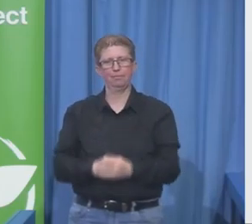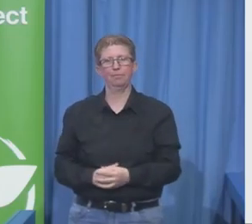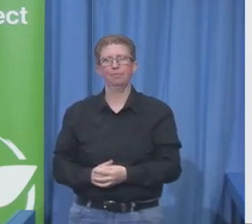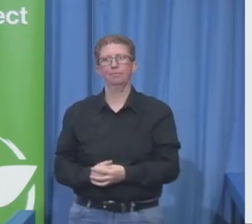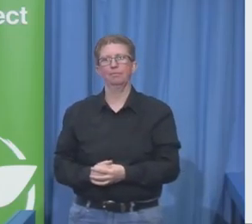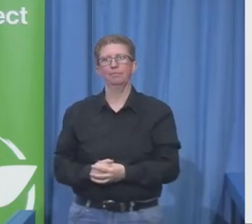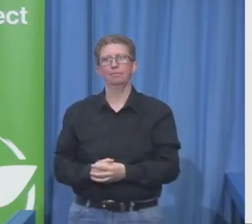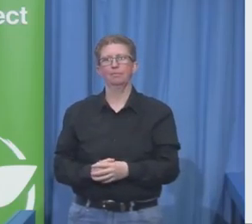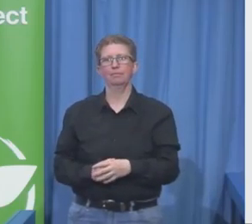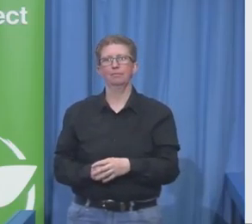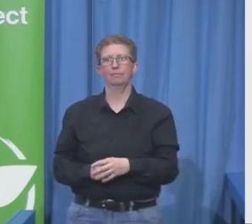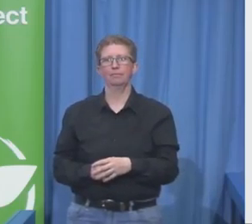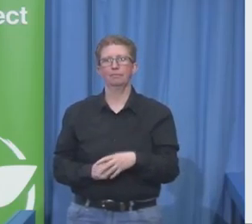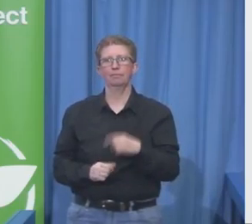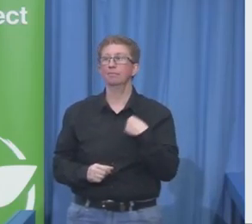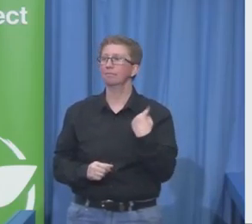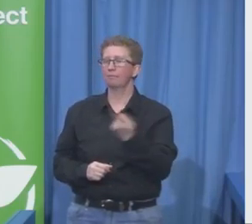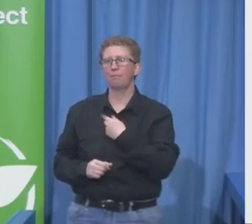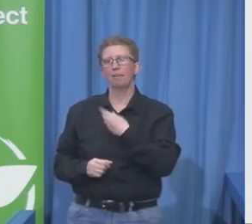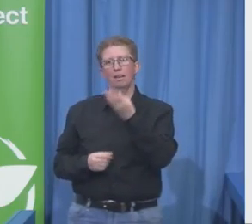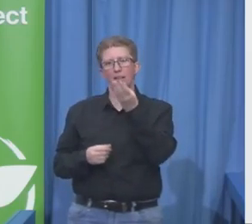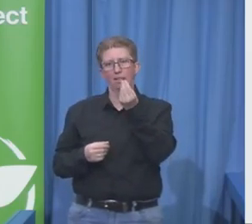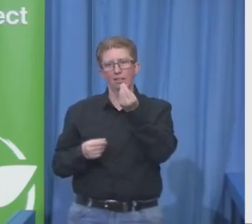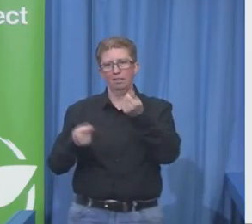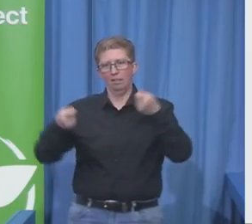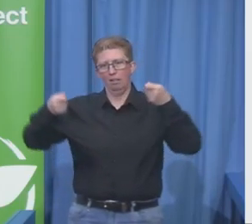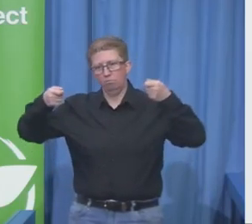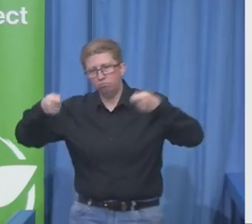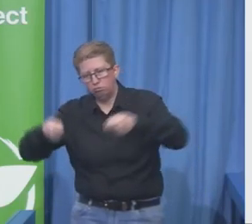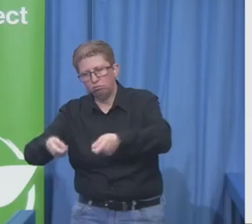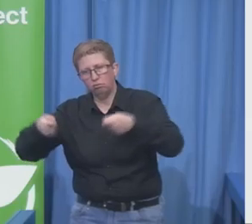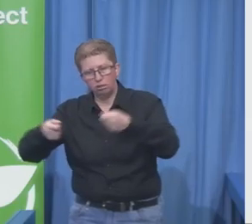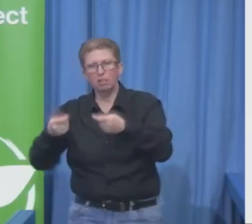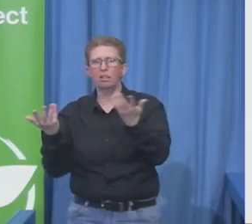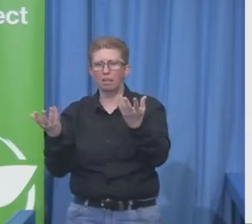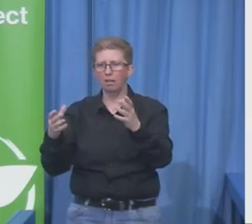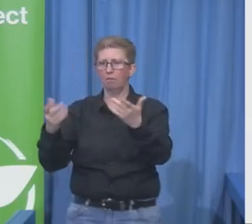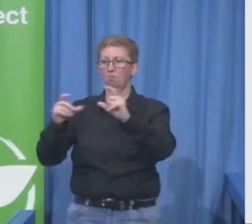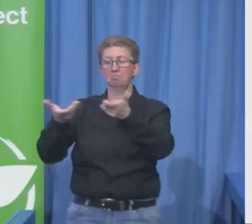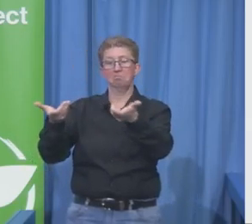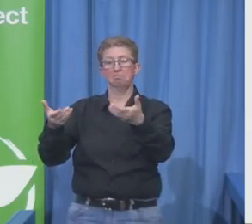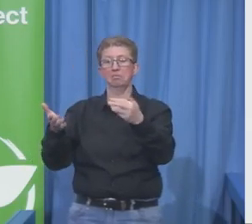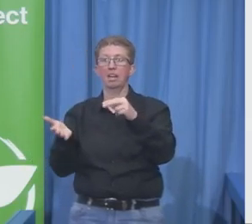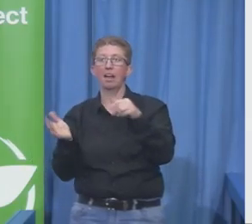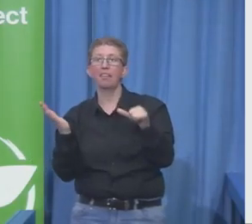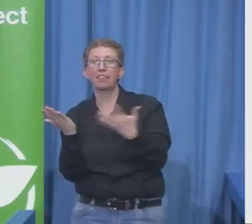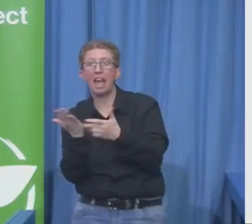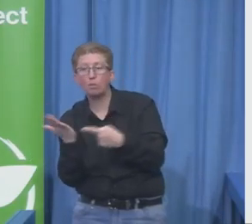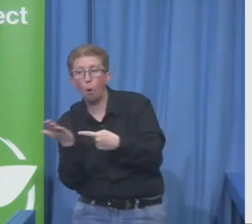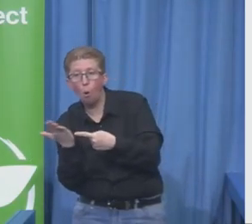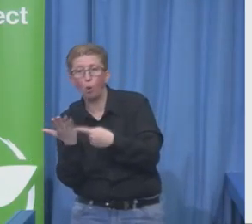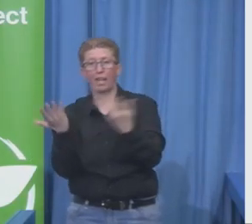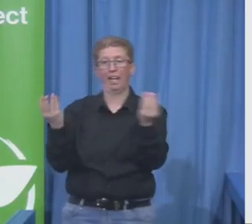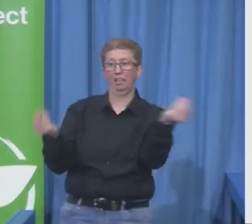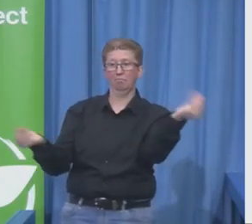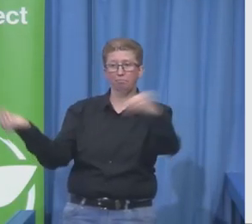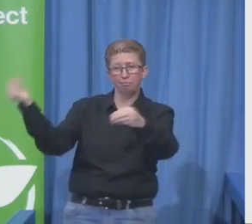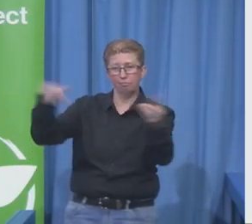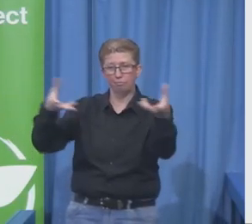our IT infrastructure. Being an IT services company, there is a lot that we have done to make our